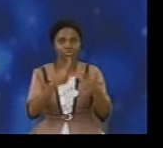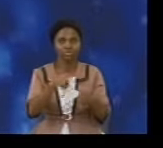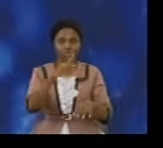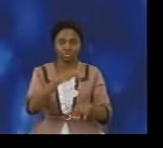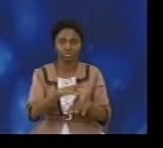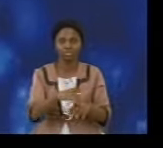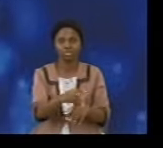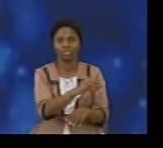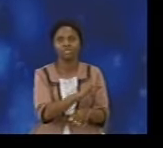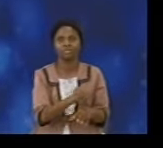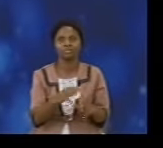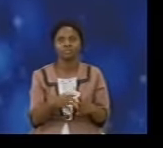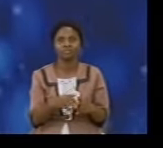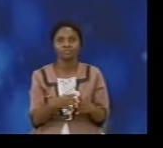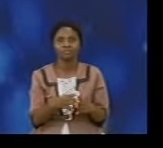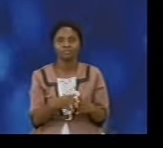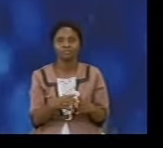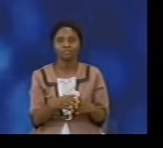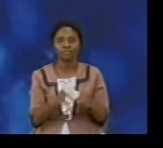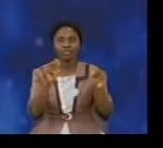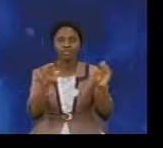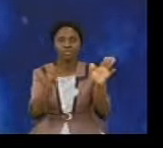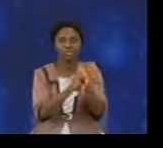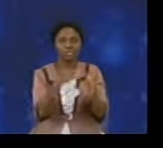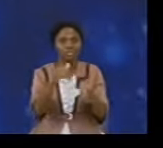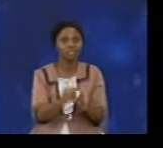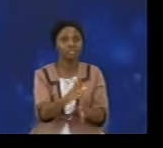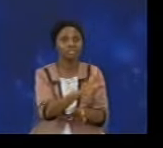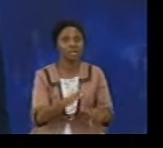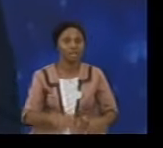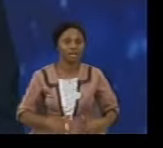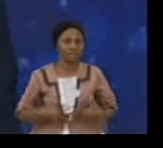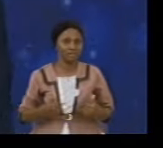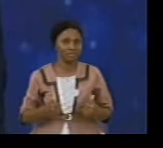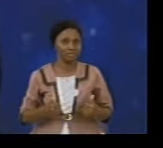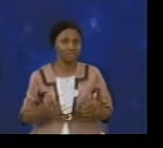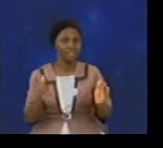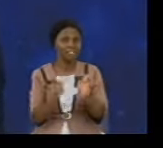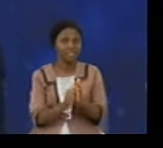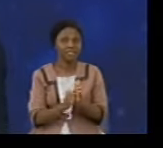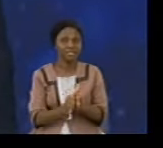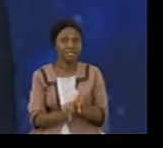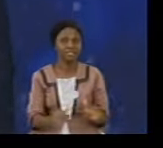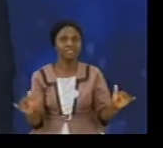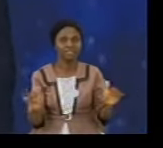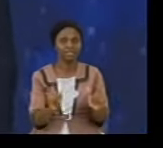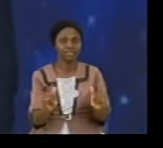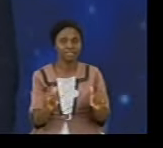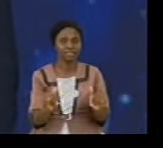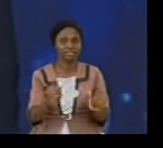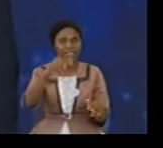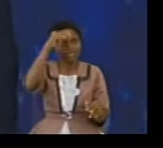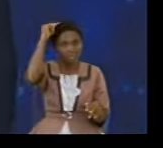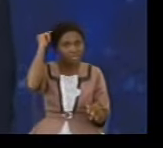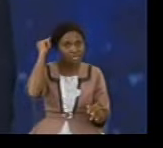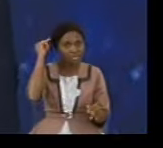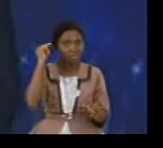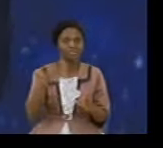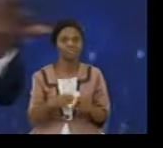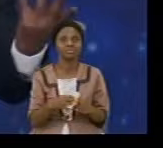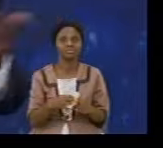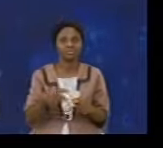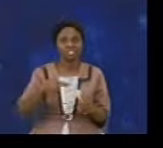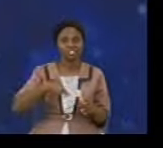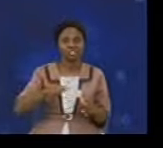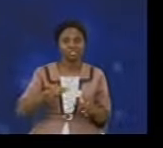anything negative in their lives. That same Nebuchadnezzar, religious,